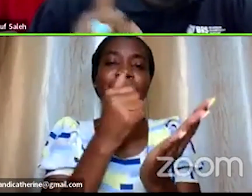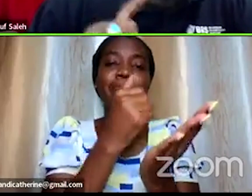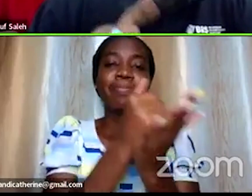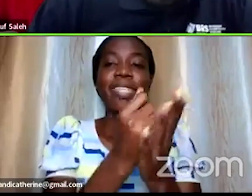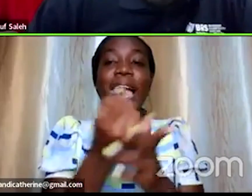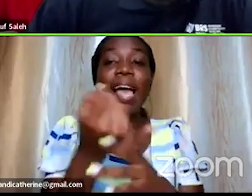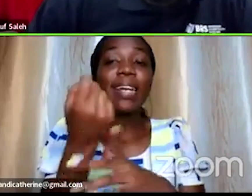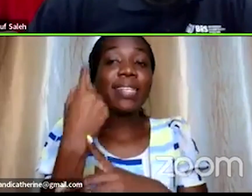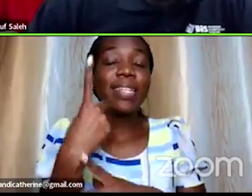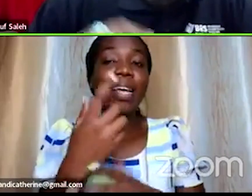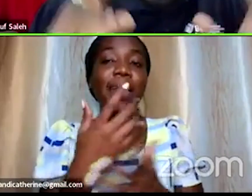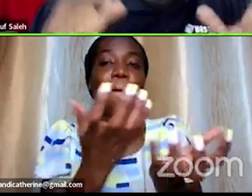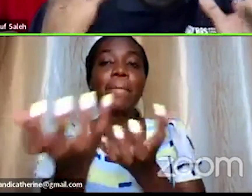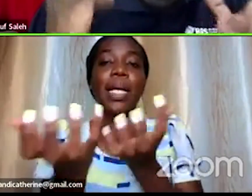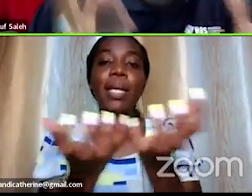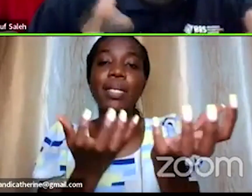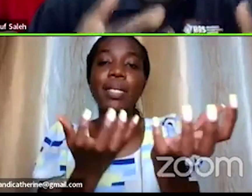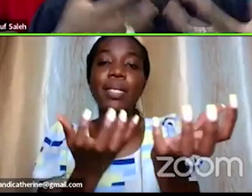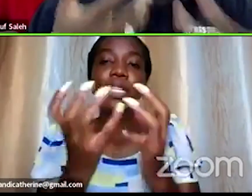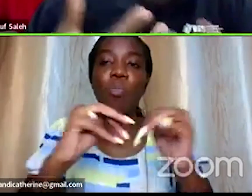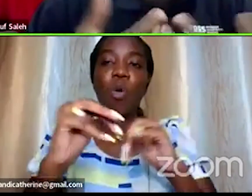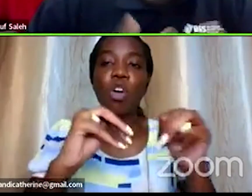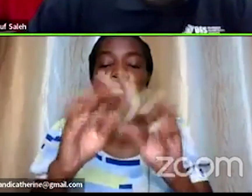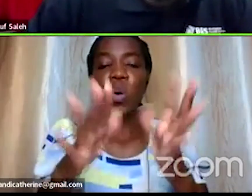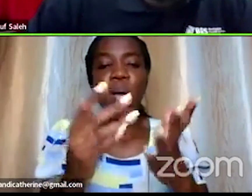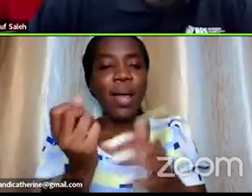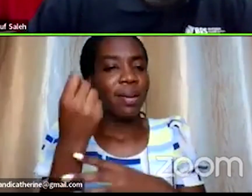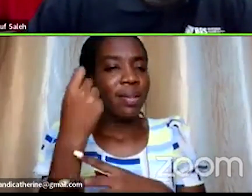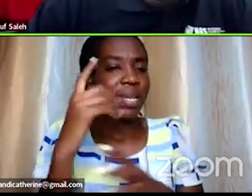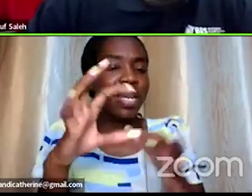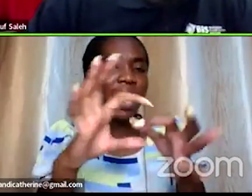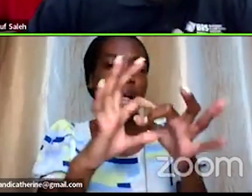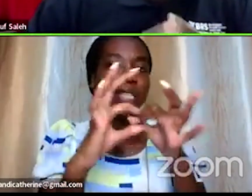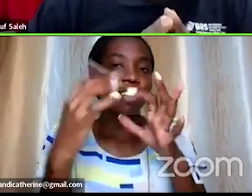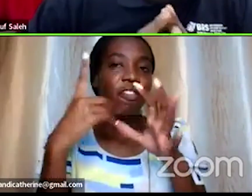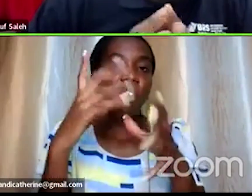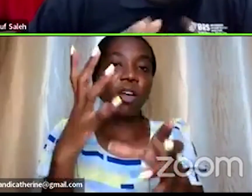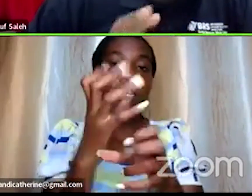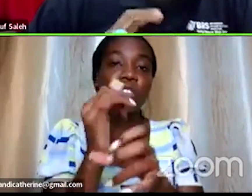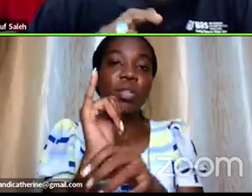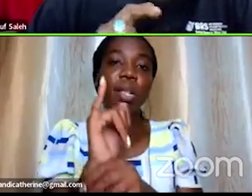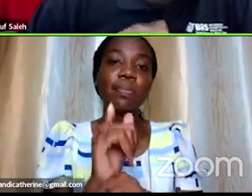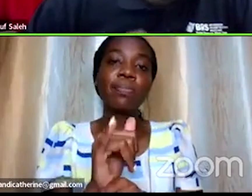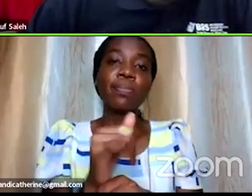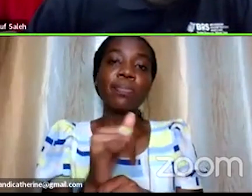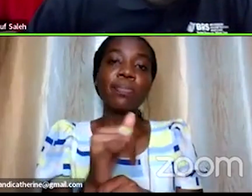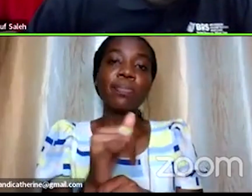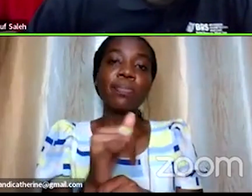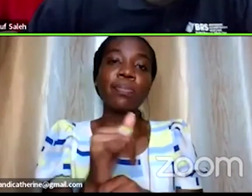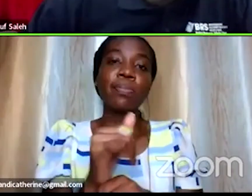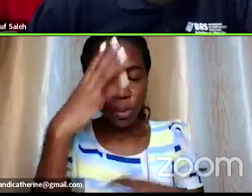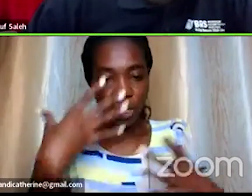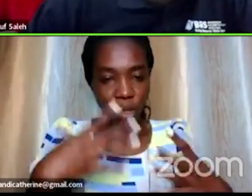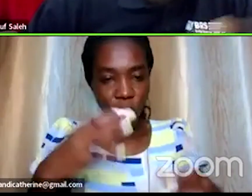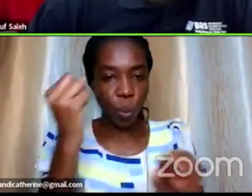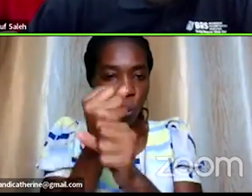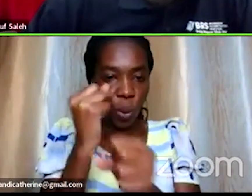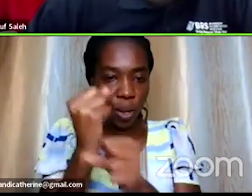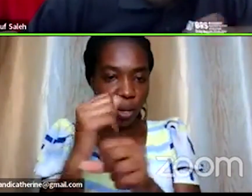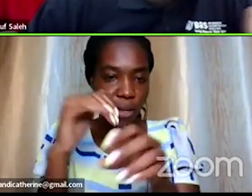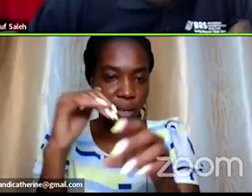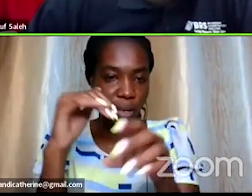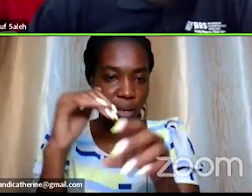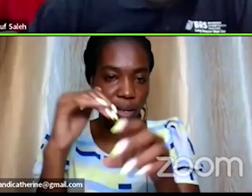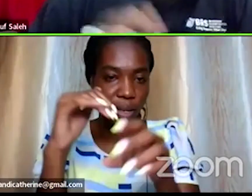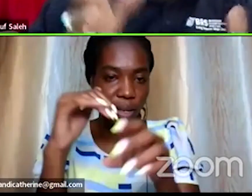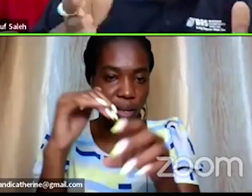the business model, or even to understand the culture of that organization. I know for people who've worked in banking industry